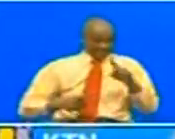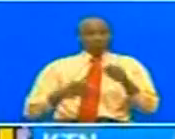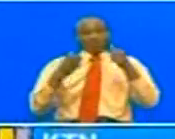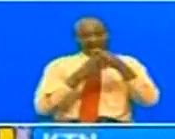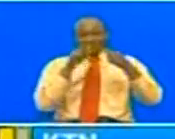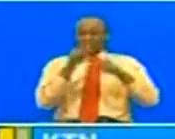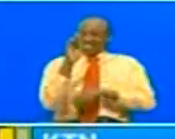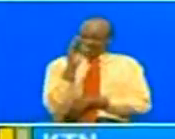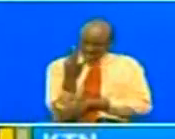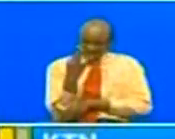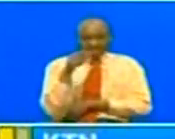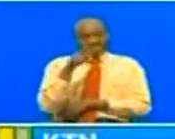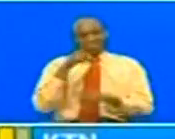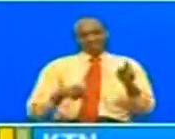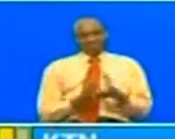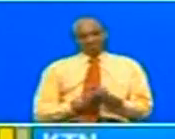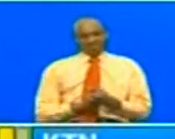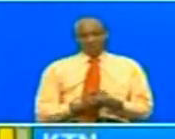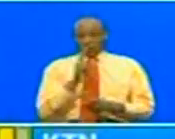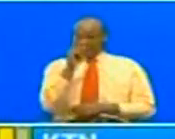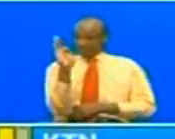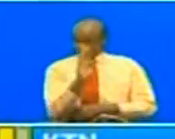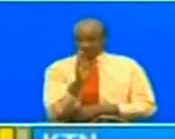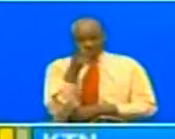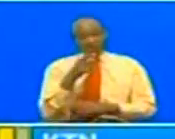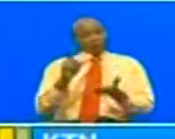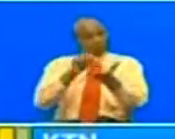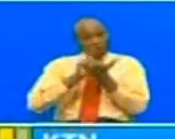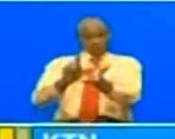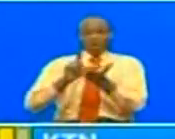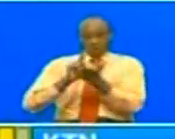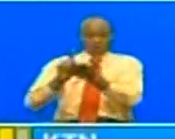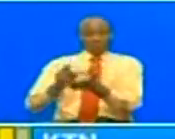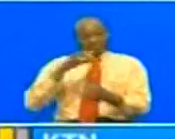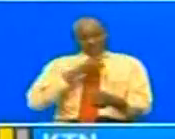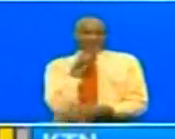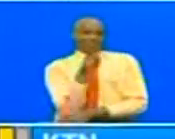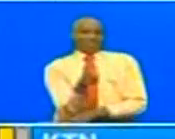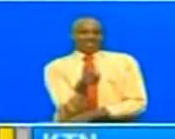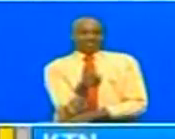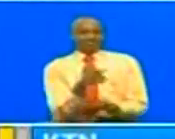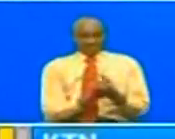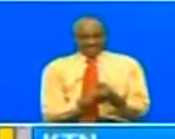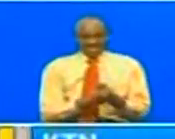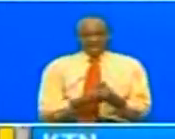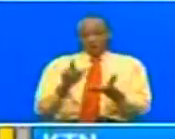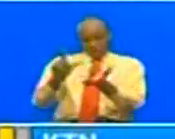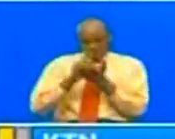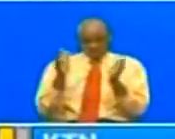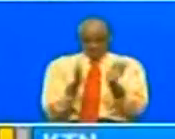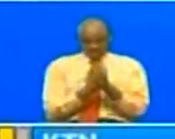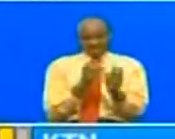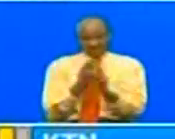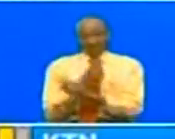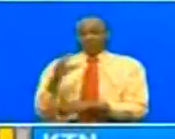9.3 billion. So far, close to a billion shillings of loans, like 100 million worth of savings. Net loans and advances